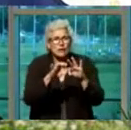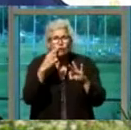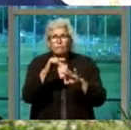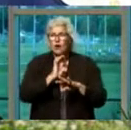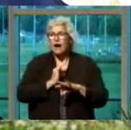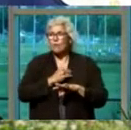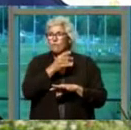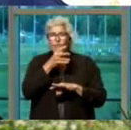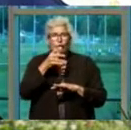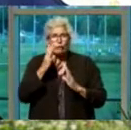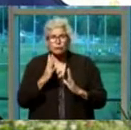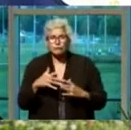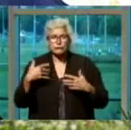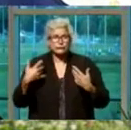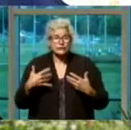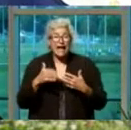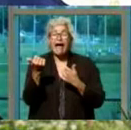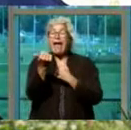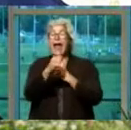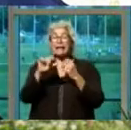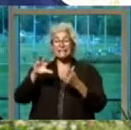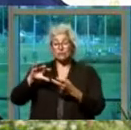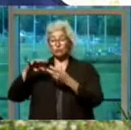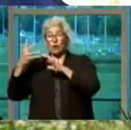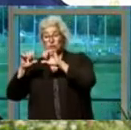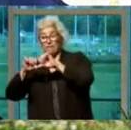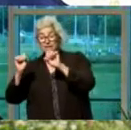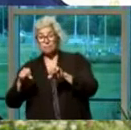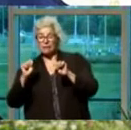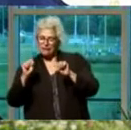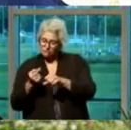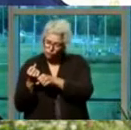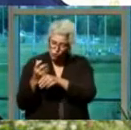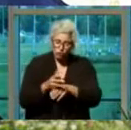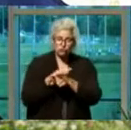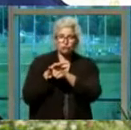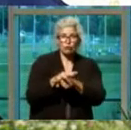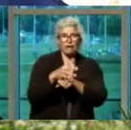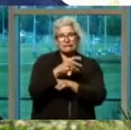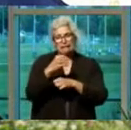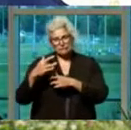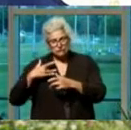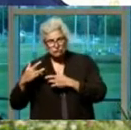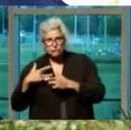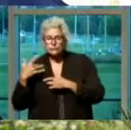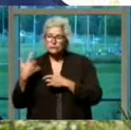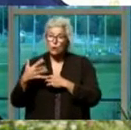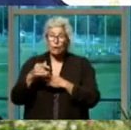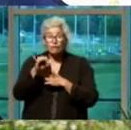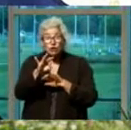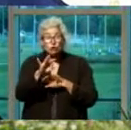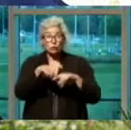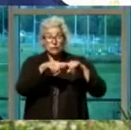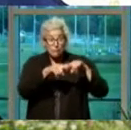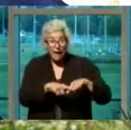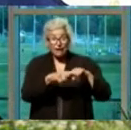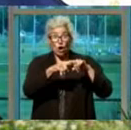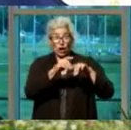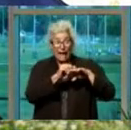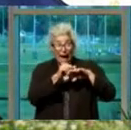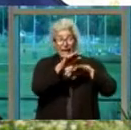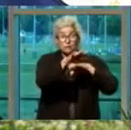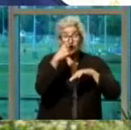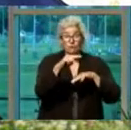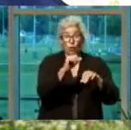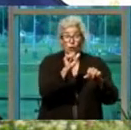farmers, and any disruption can cause stress and concern. So those who rely on exports for their profit or